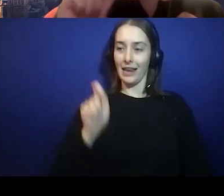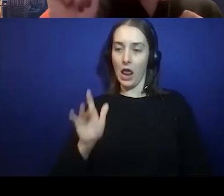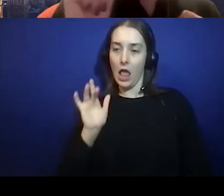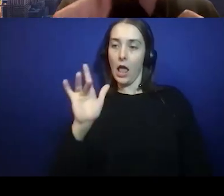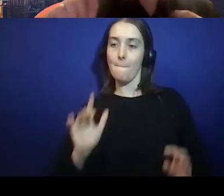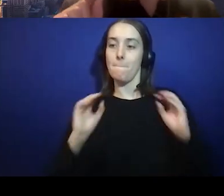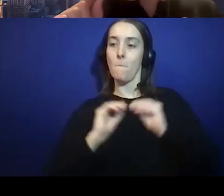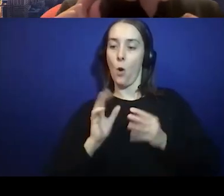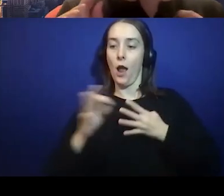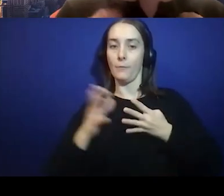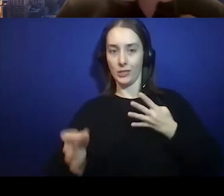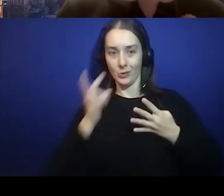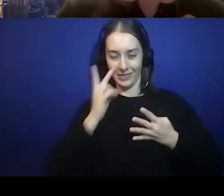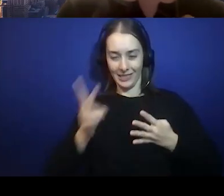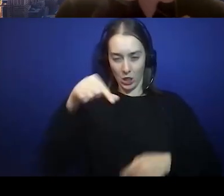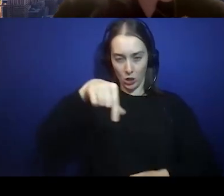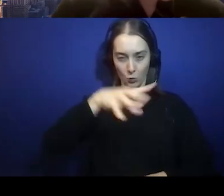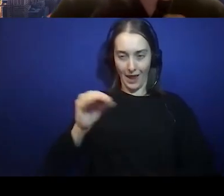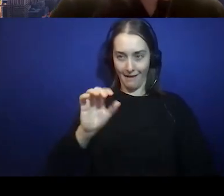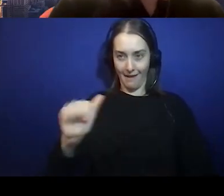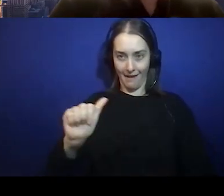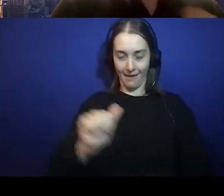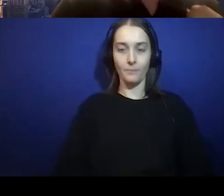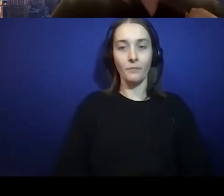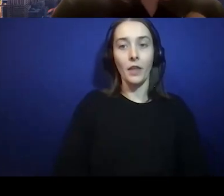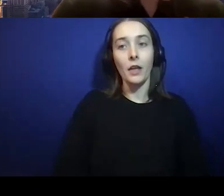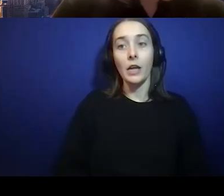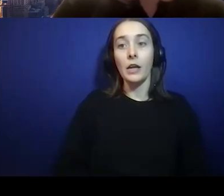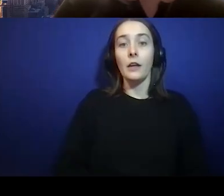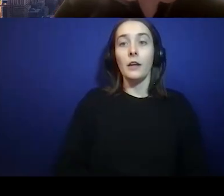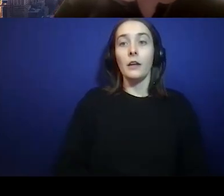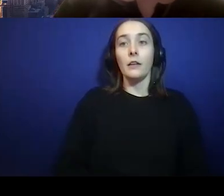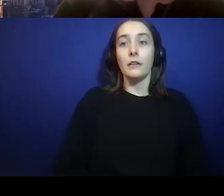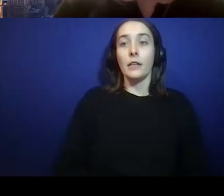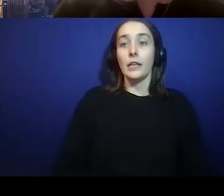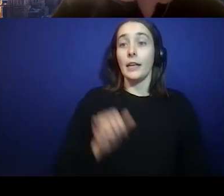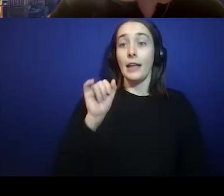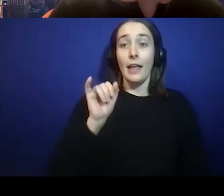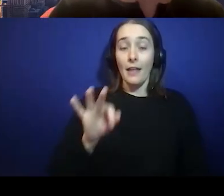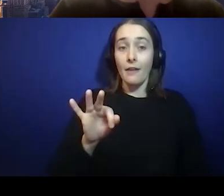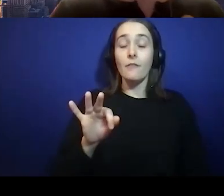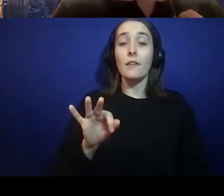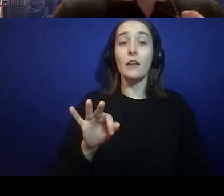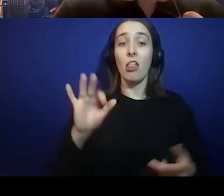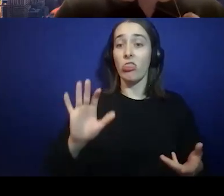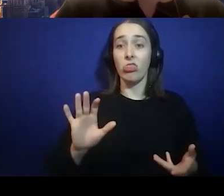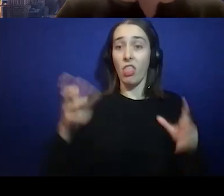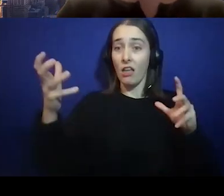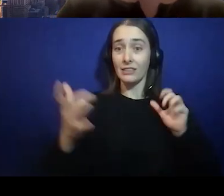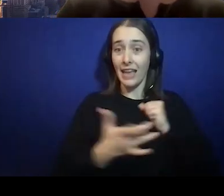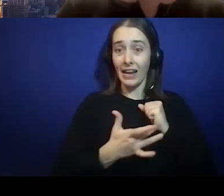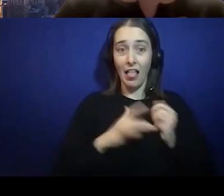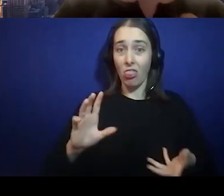more options to view the Q&A. If you experience any technical issues, please share those in the chat